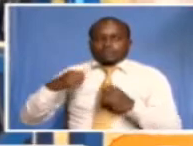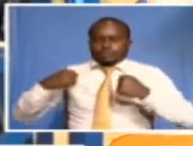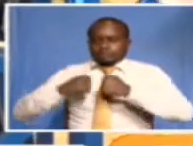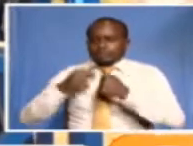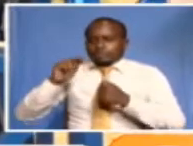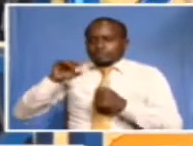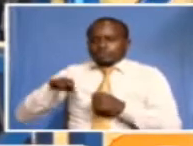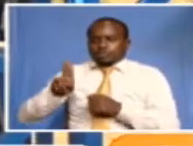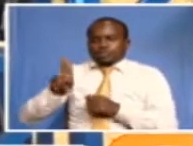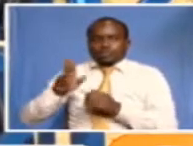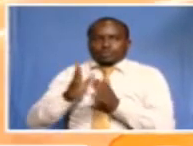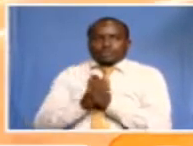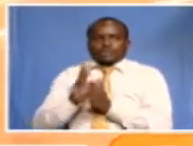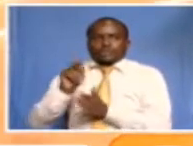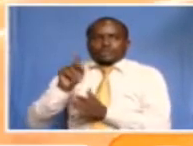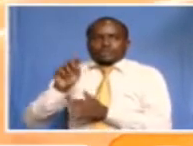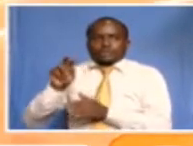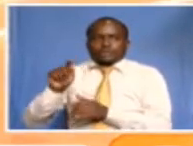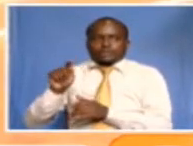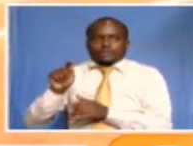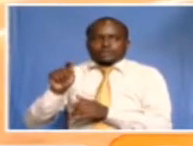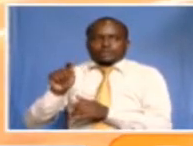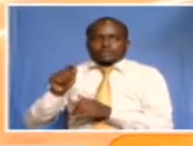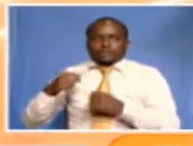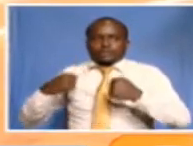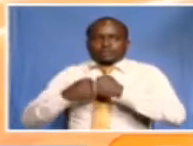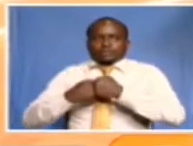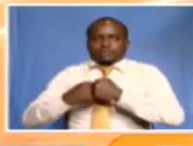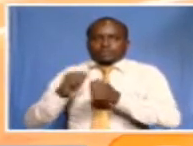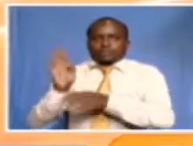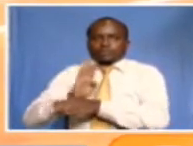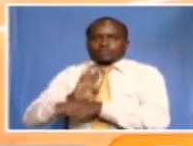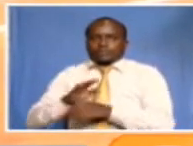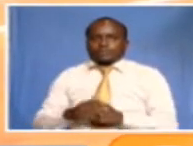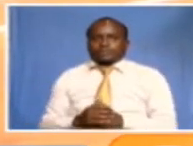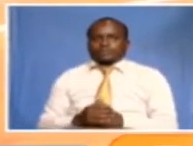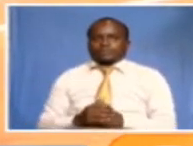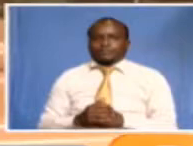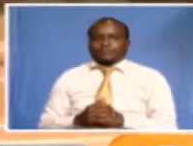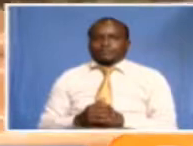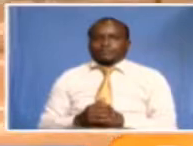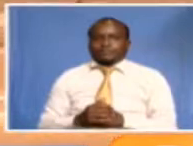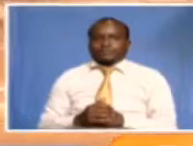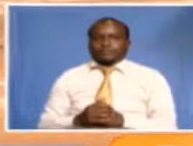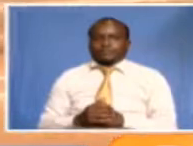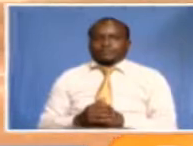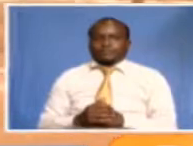while Kibet will be up against Abdul Shakur of Burundi.